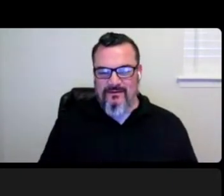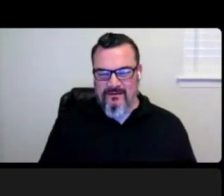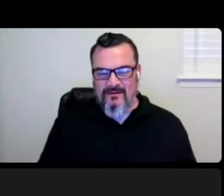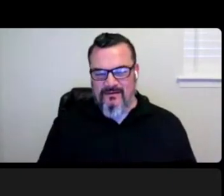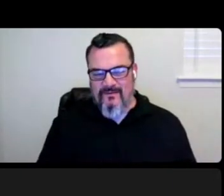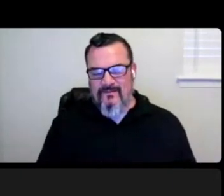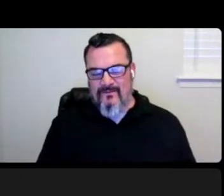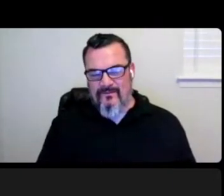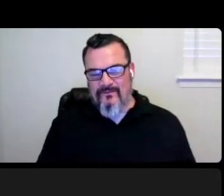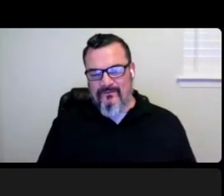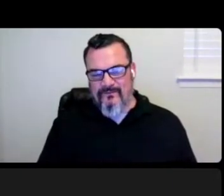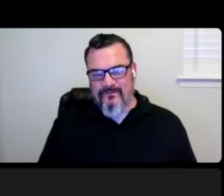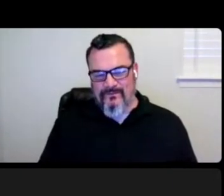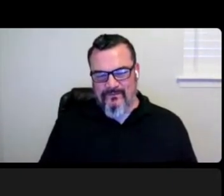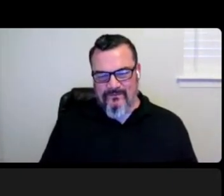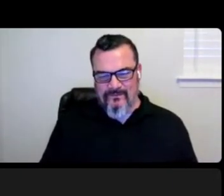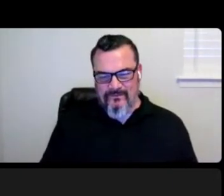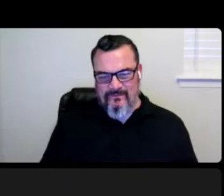Yeah.